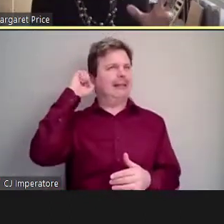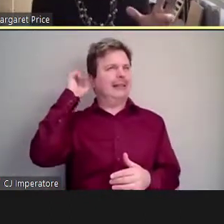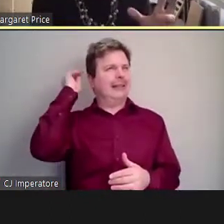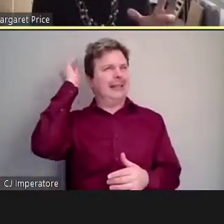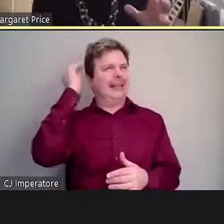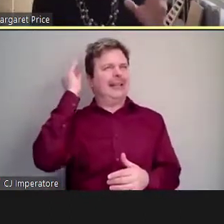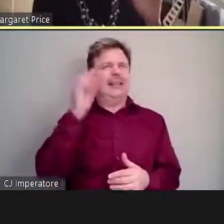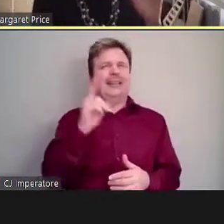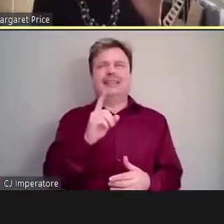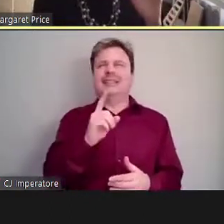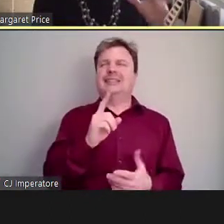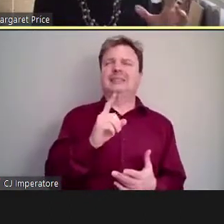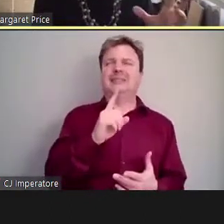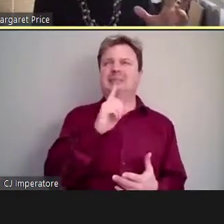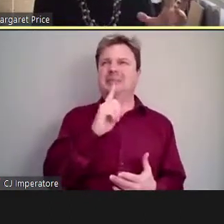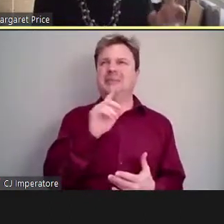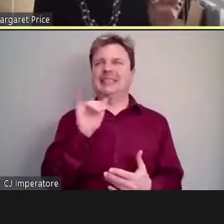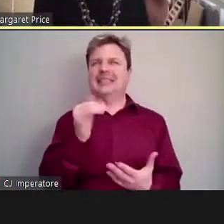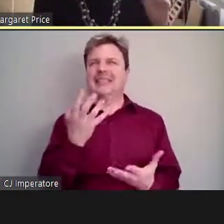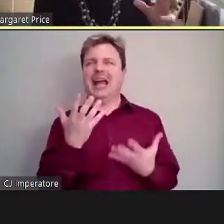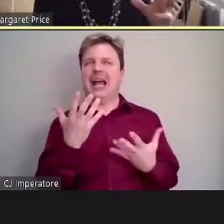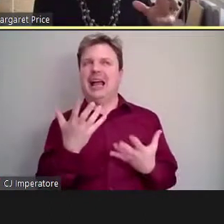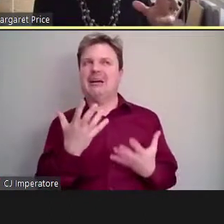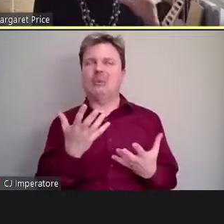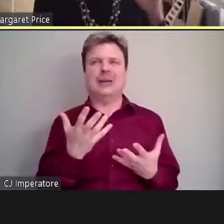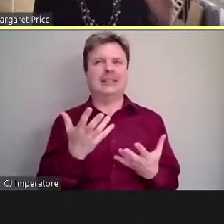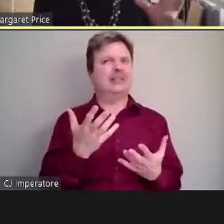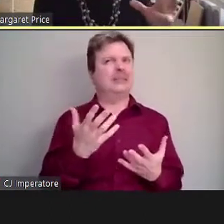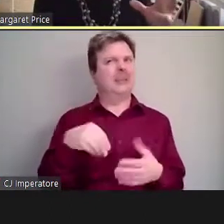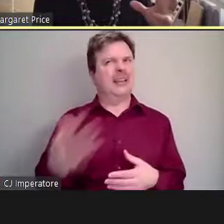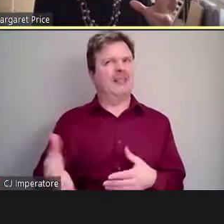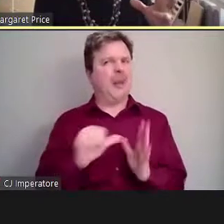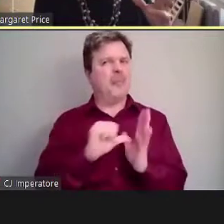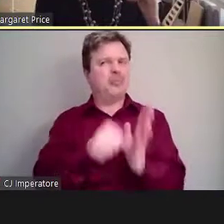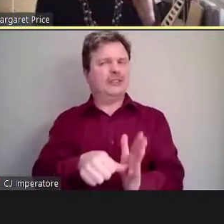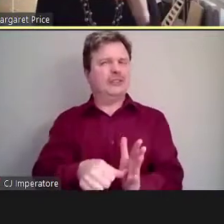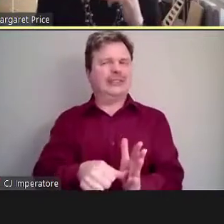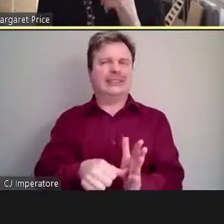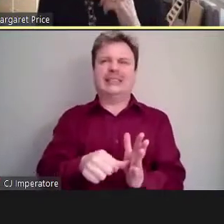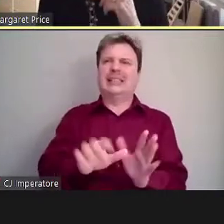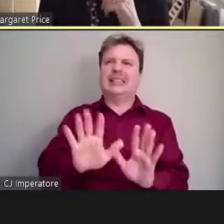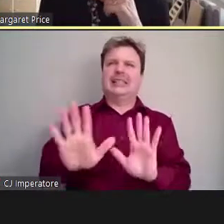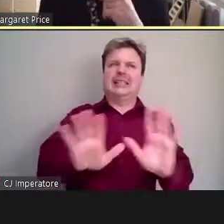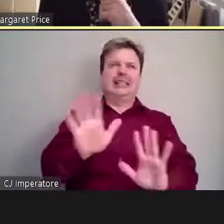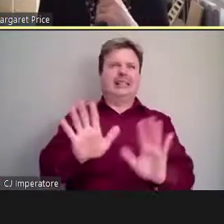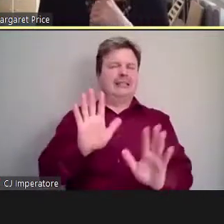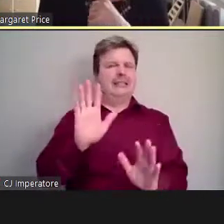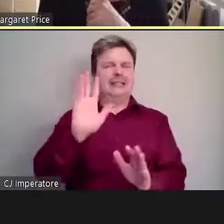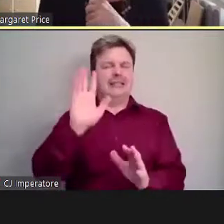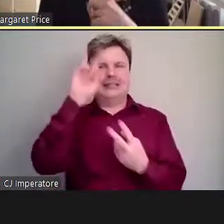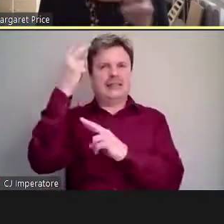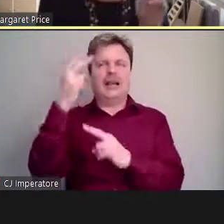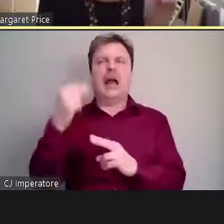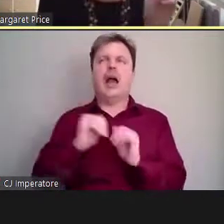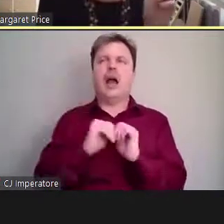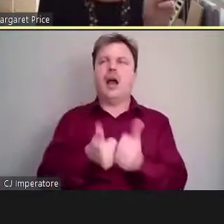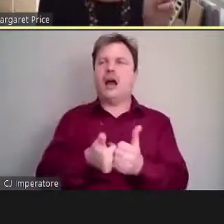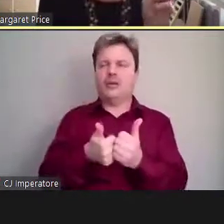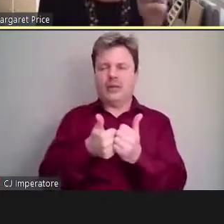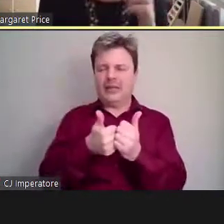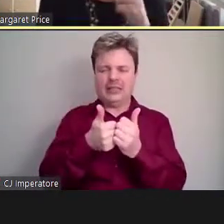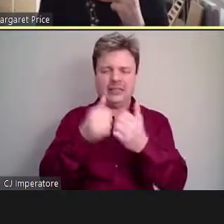an impression I want to be having of a student. How can I kind of wrap my mind around it differently? In terms of the